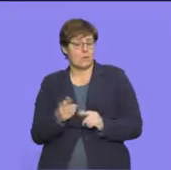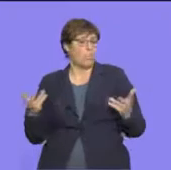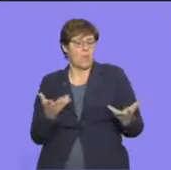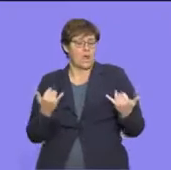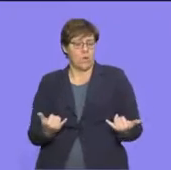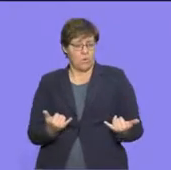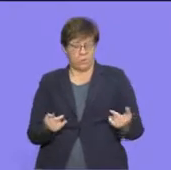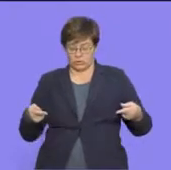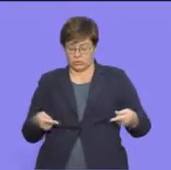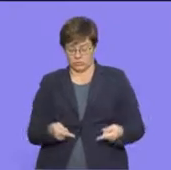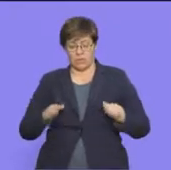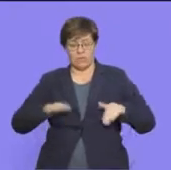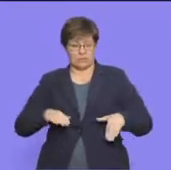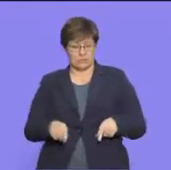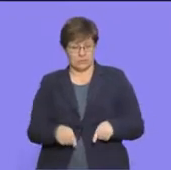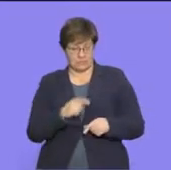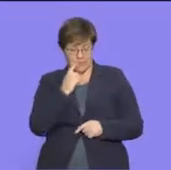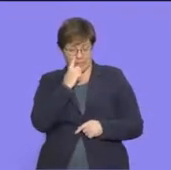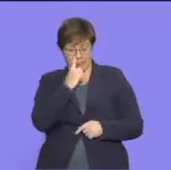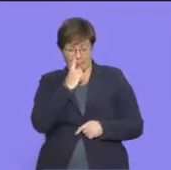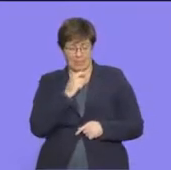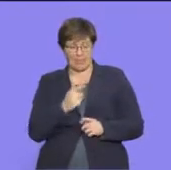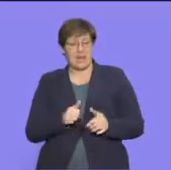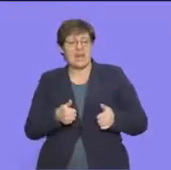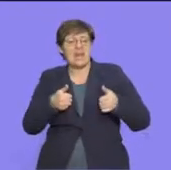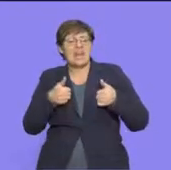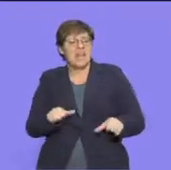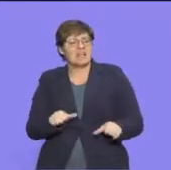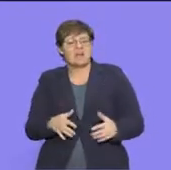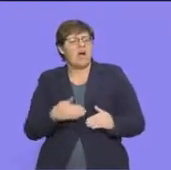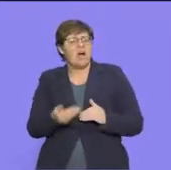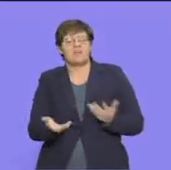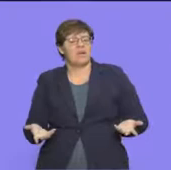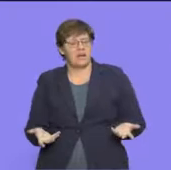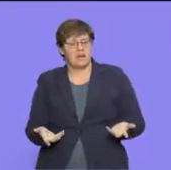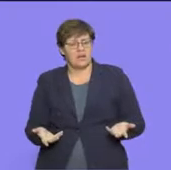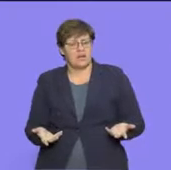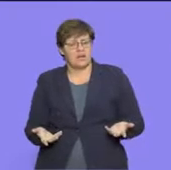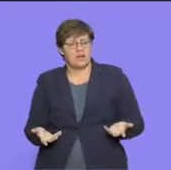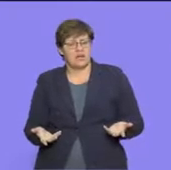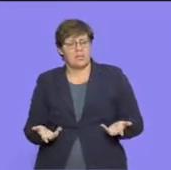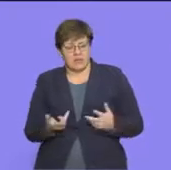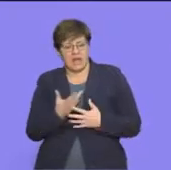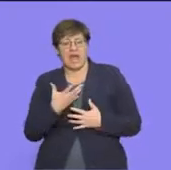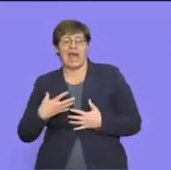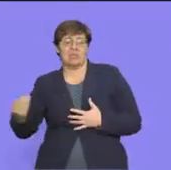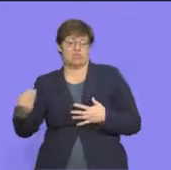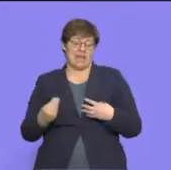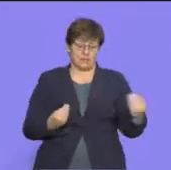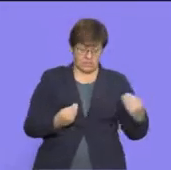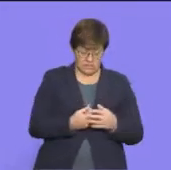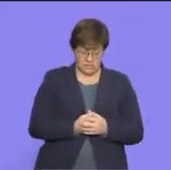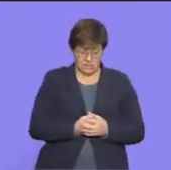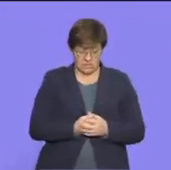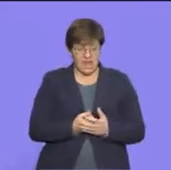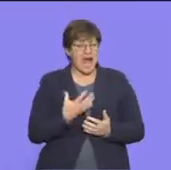It's in the bottom. So where's our next thing after that? It must go out. So how do I